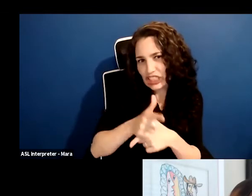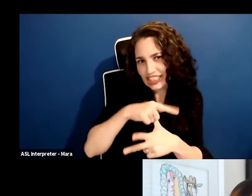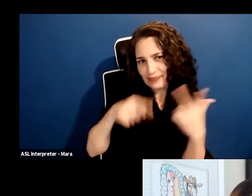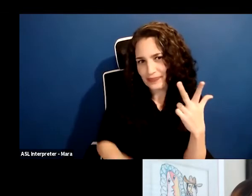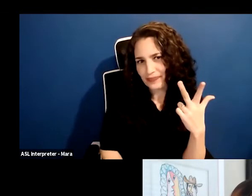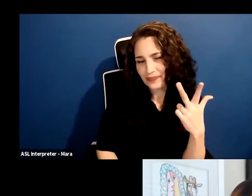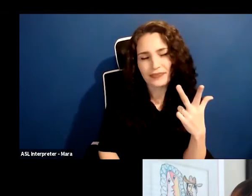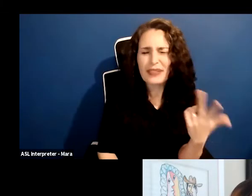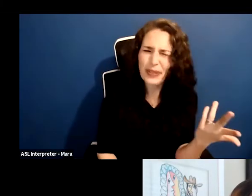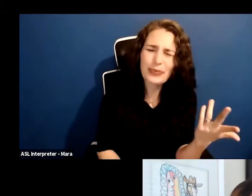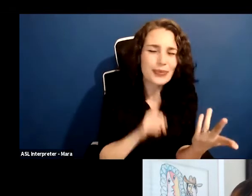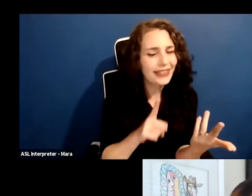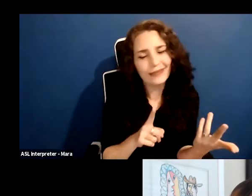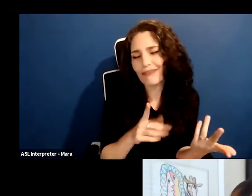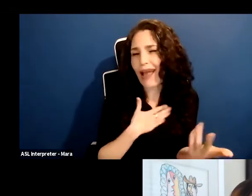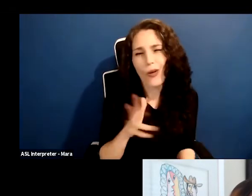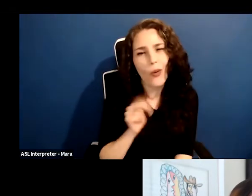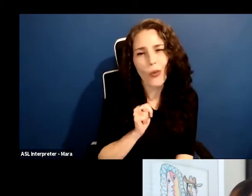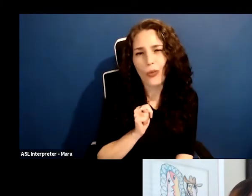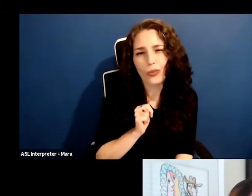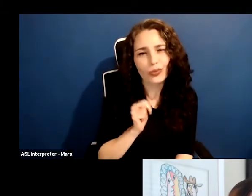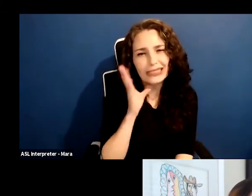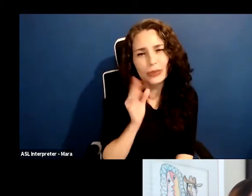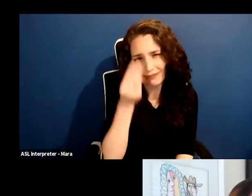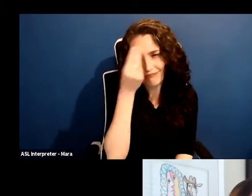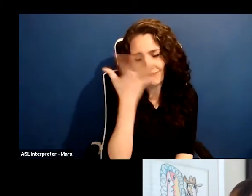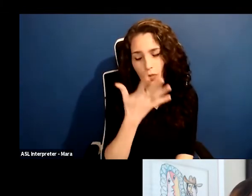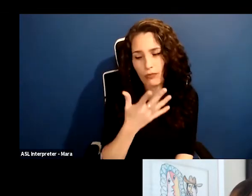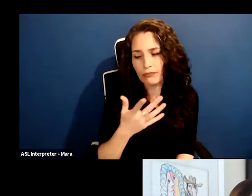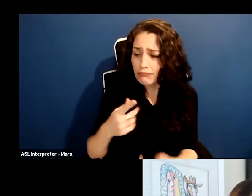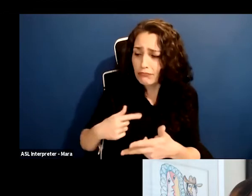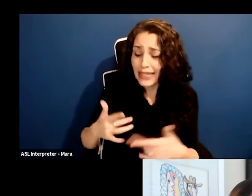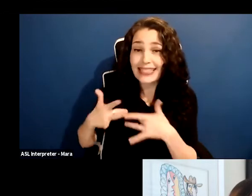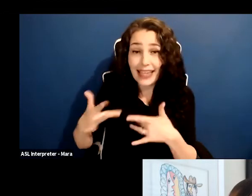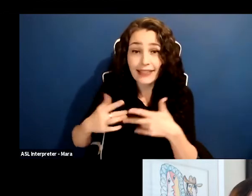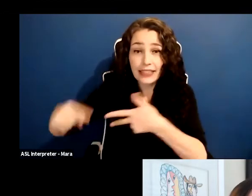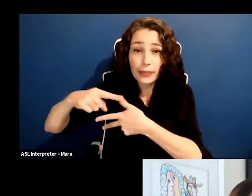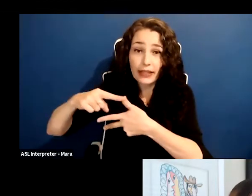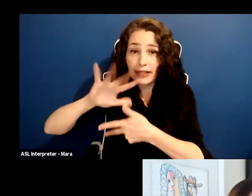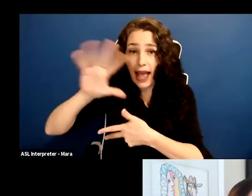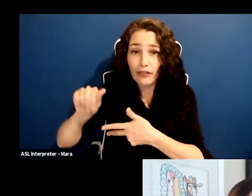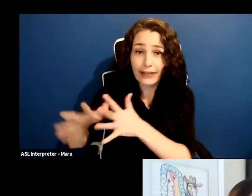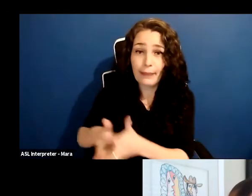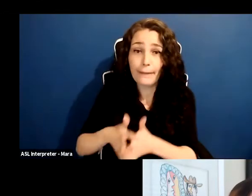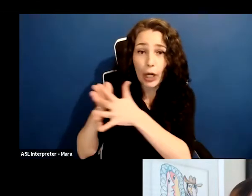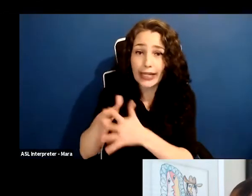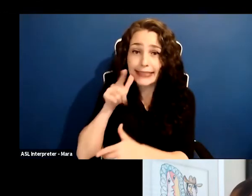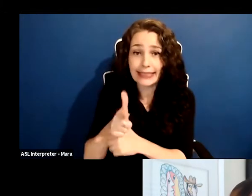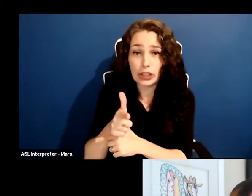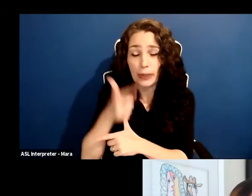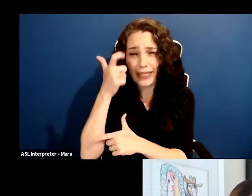almost, from my own experience, I can say that one of my African-American sisters gets the part. And it's very interesting looking